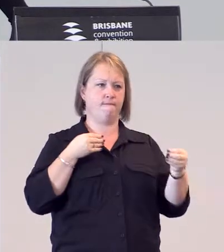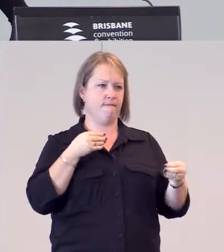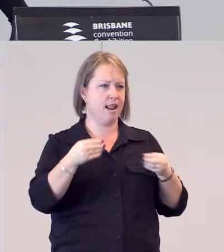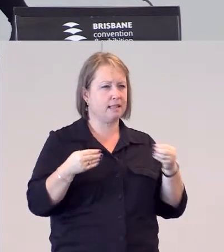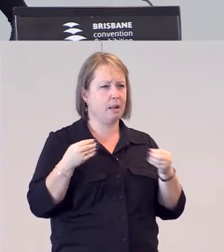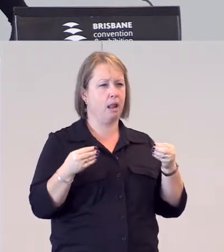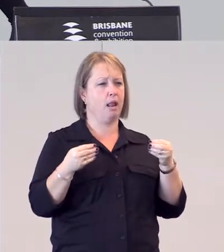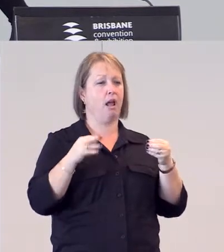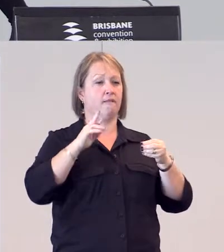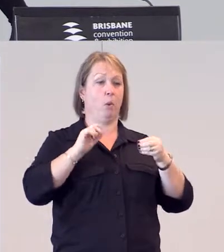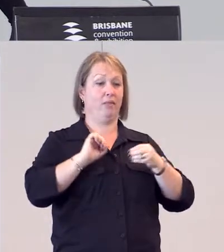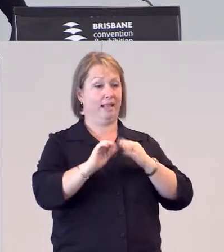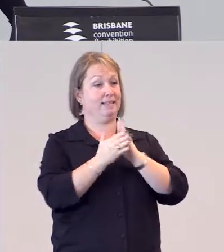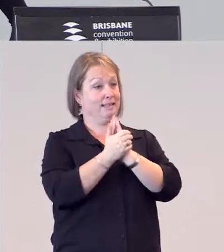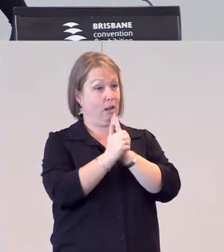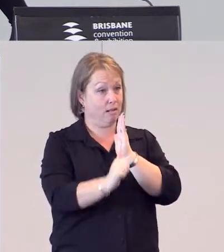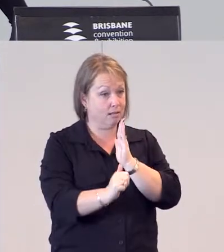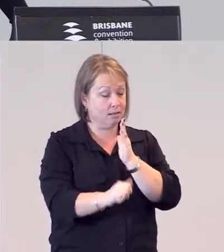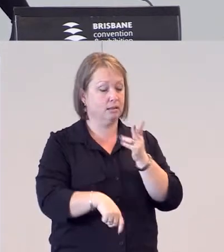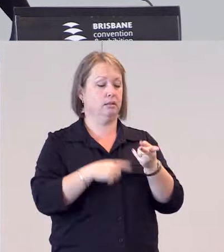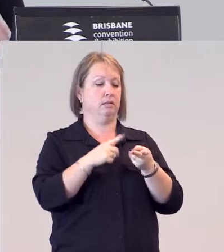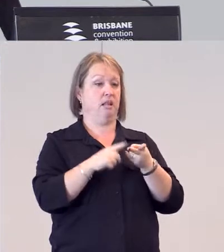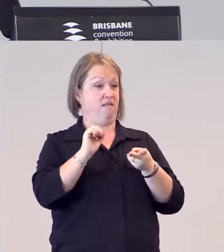of their skills, in terms of the